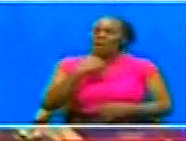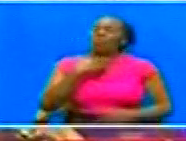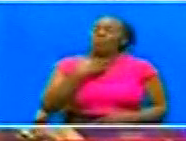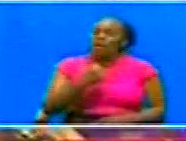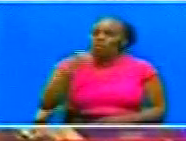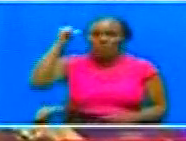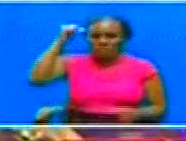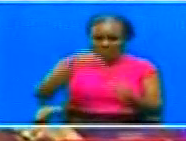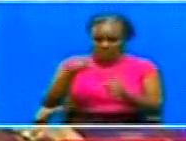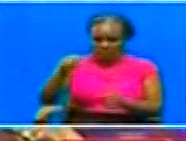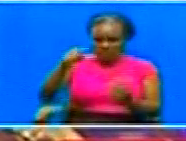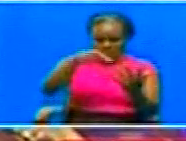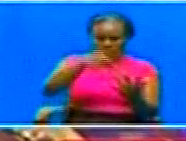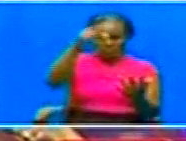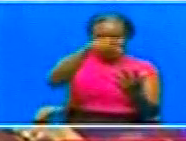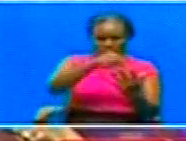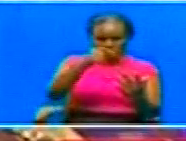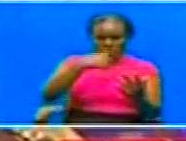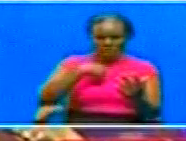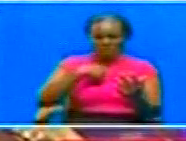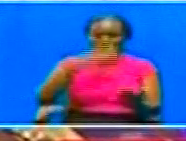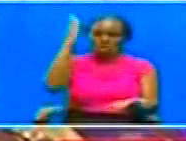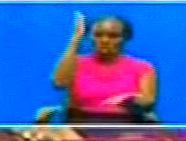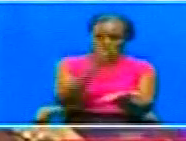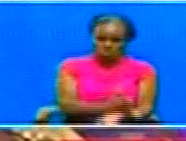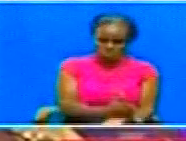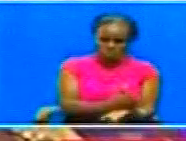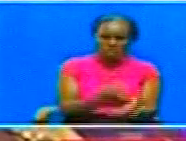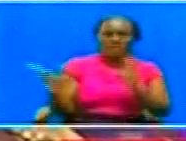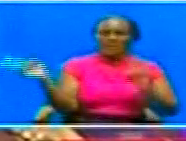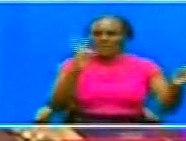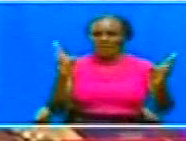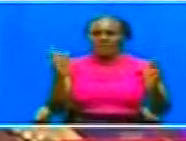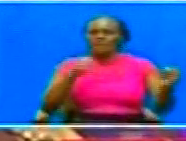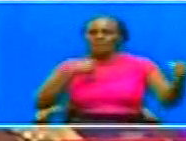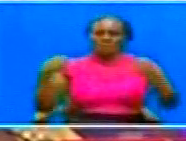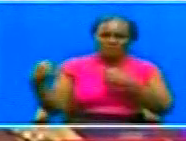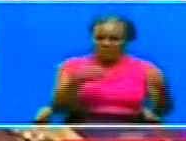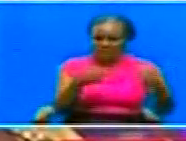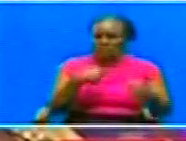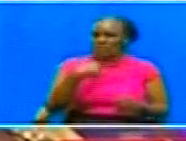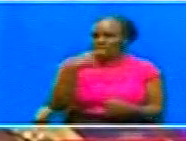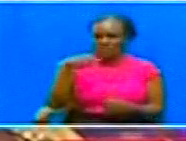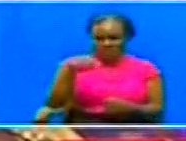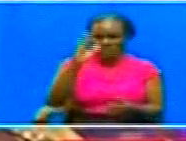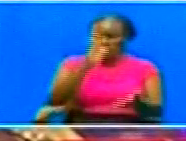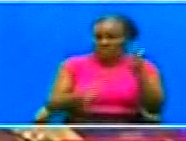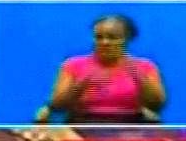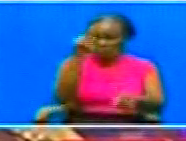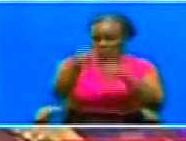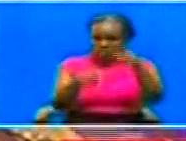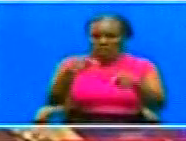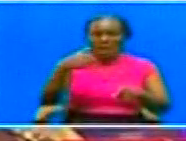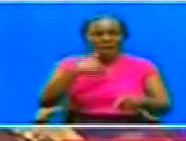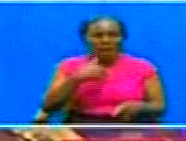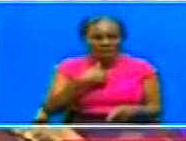word that he has chosen to wear the armor of truth and that he is prepared to fight forward. I'm not saying that he's without blemish, because I